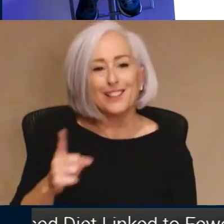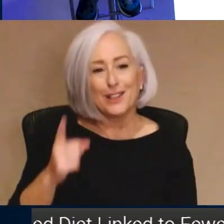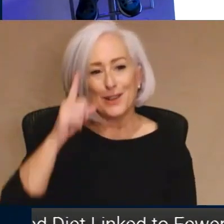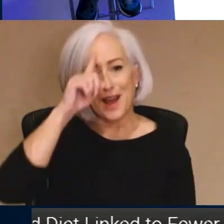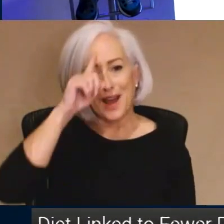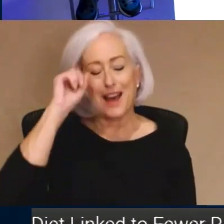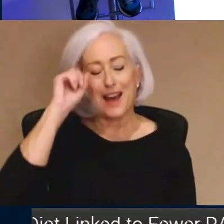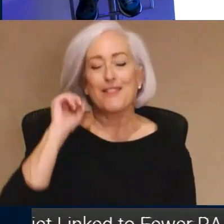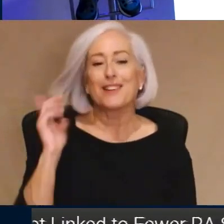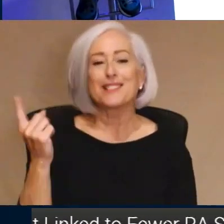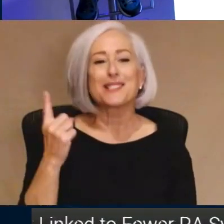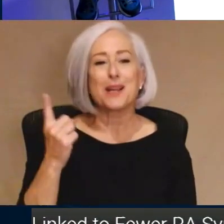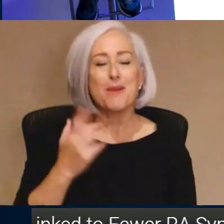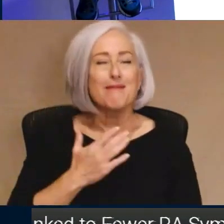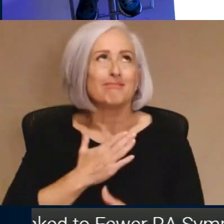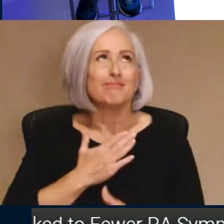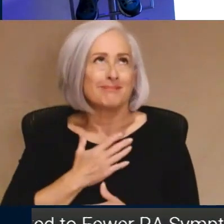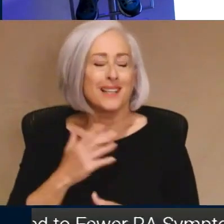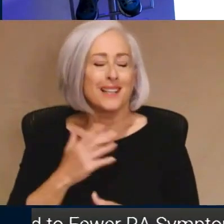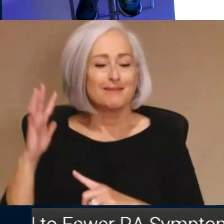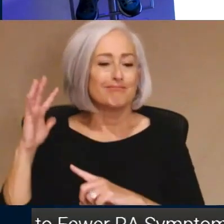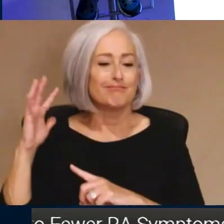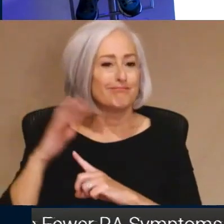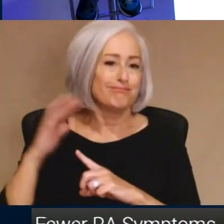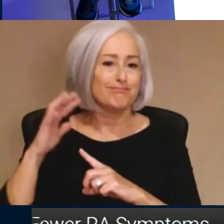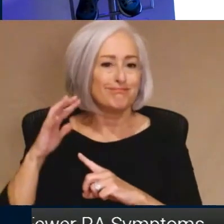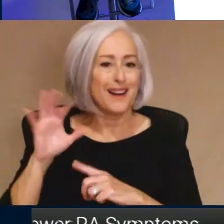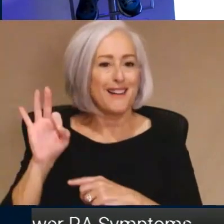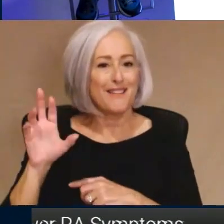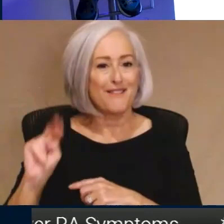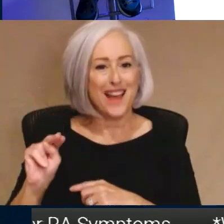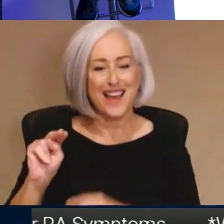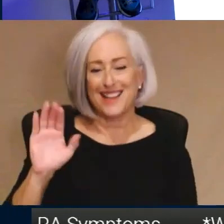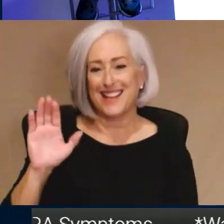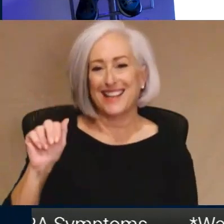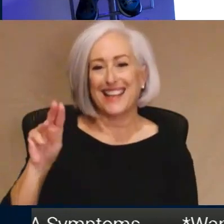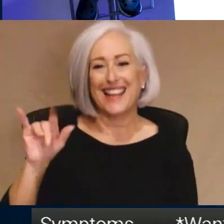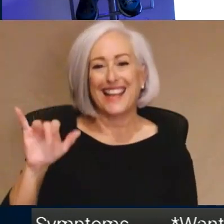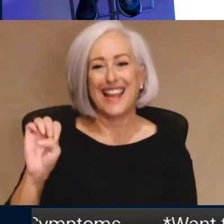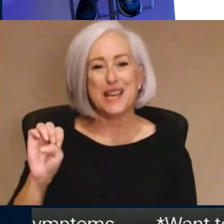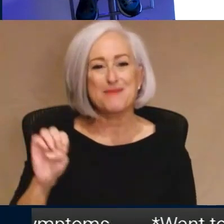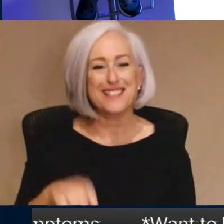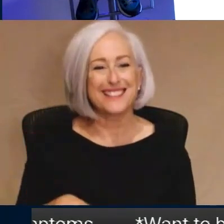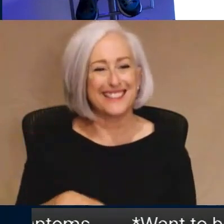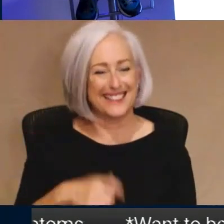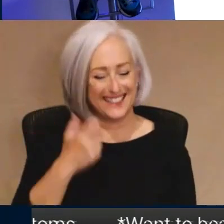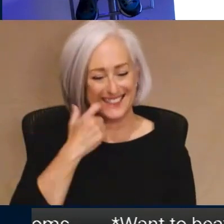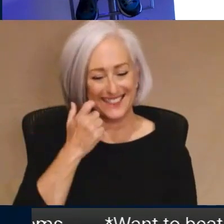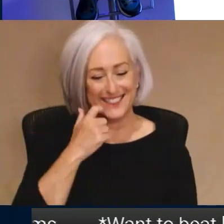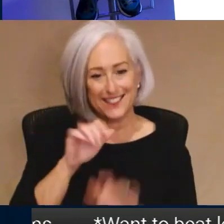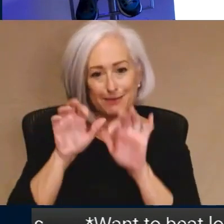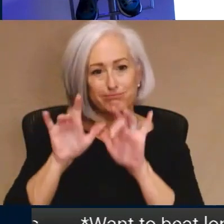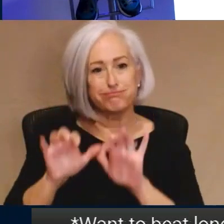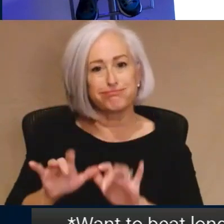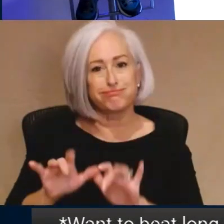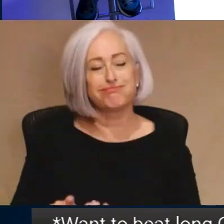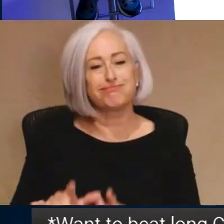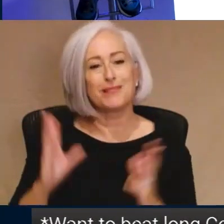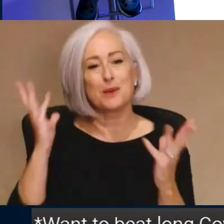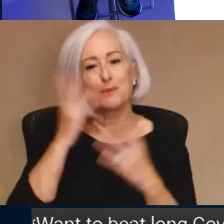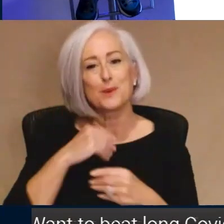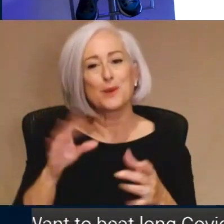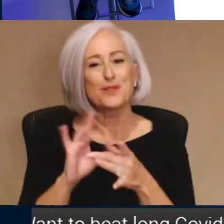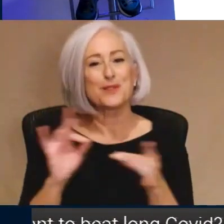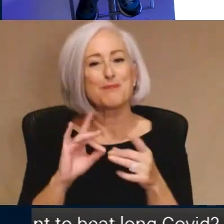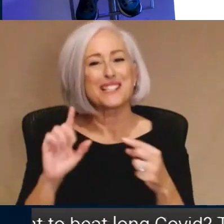Yeah. I found your number one fan online this morning, Cammy. Oh. So she wrote a very, very long, lovely message about you. And she